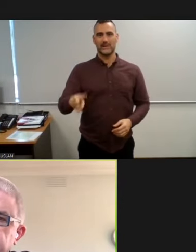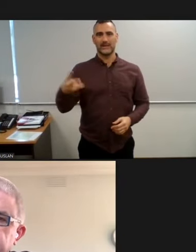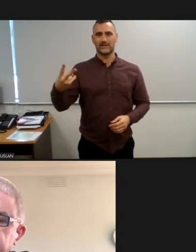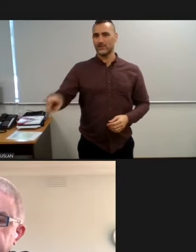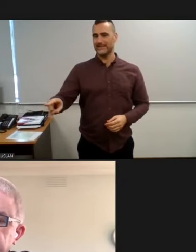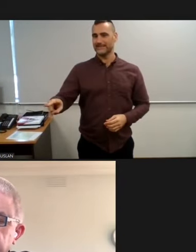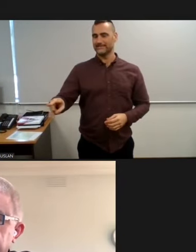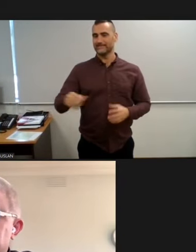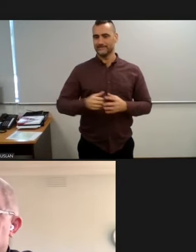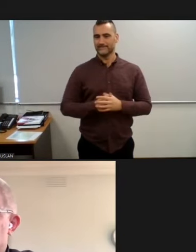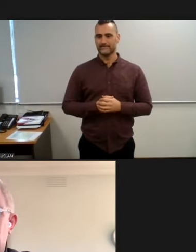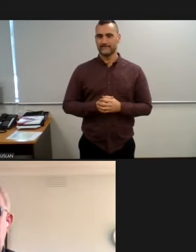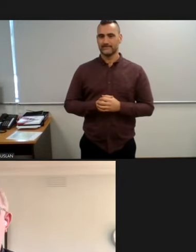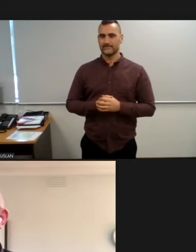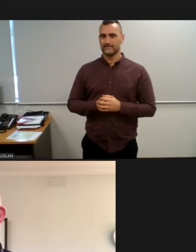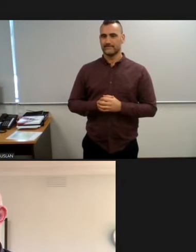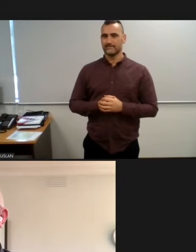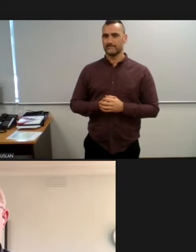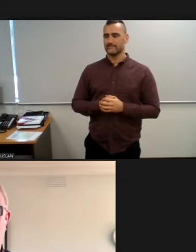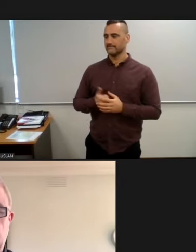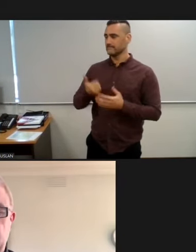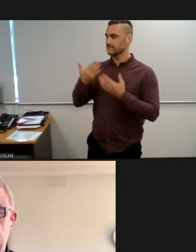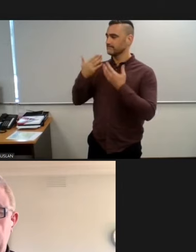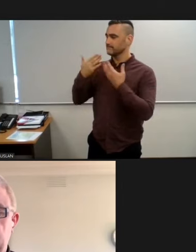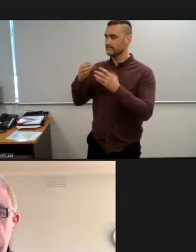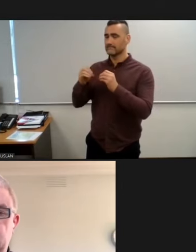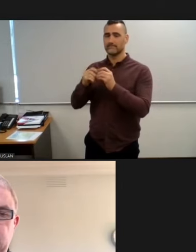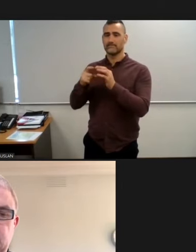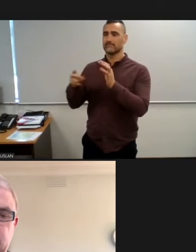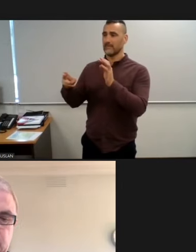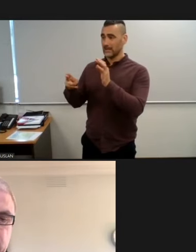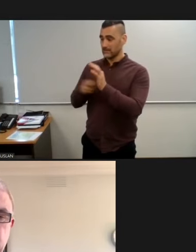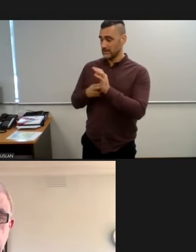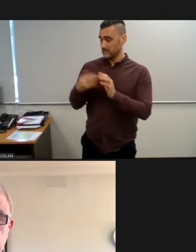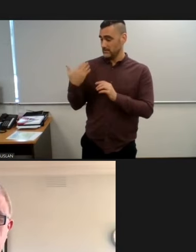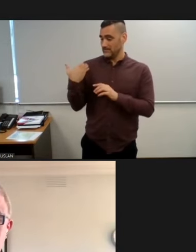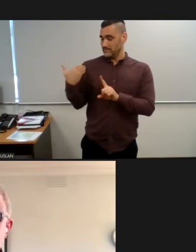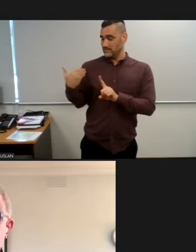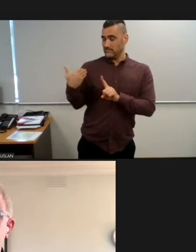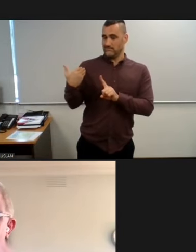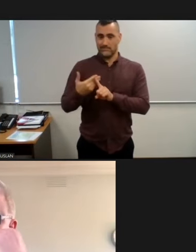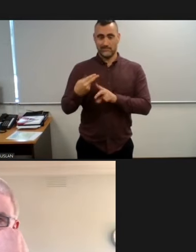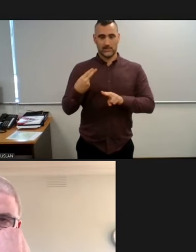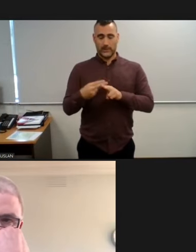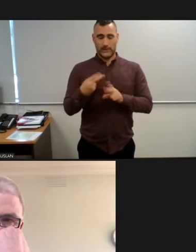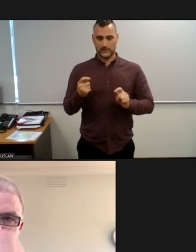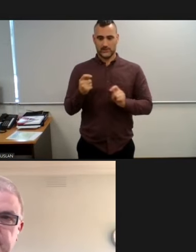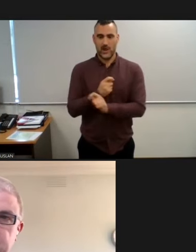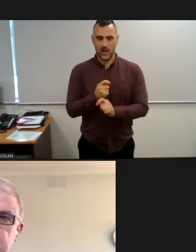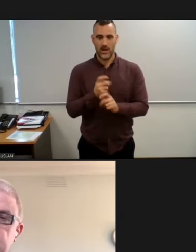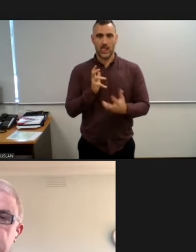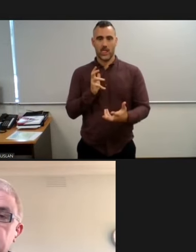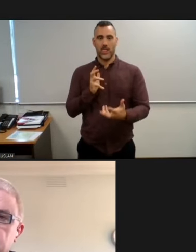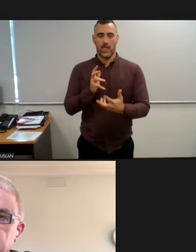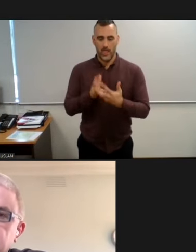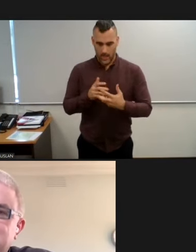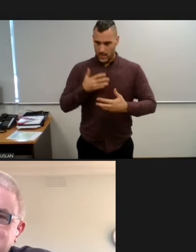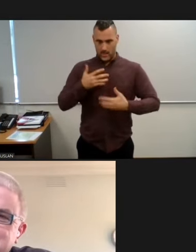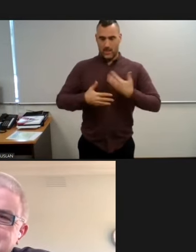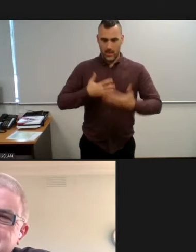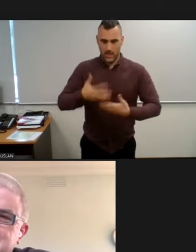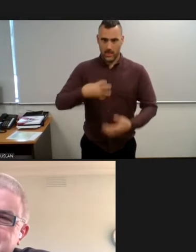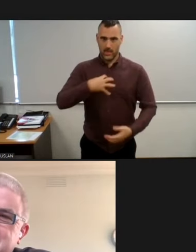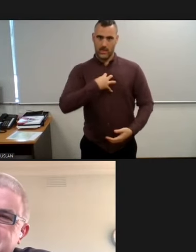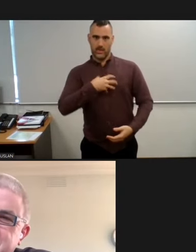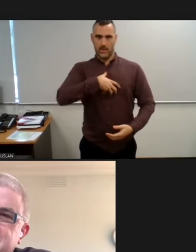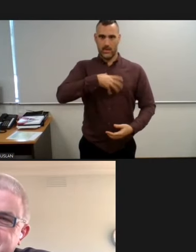Thanks, Ben. And you're right, in terms of looking at what's been done in very short spaces of time and some of the announcements that were perhaps only last week that feel like they were about a